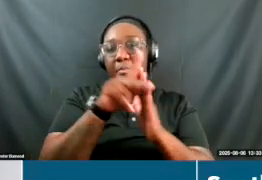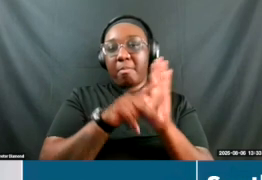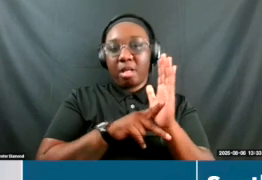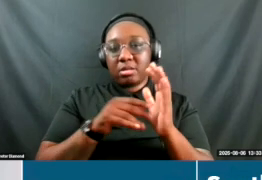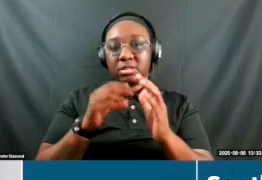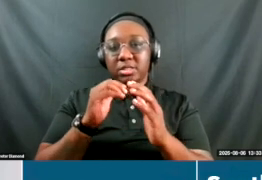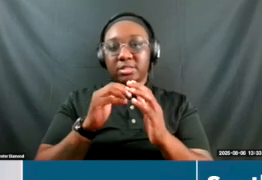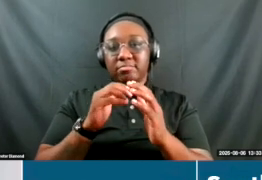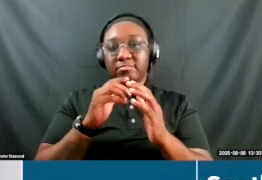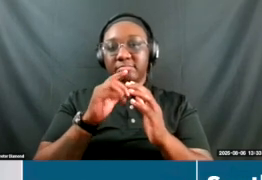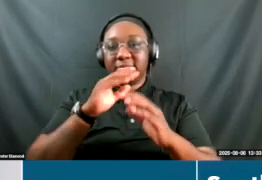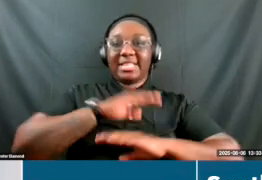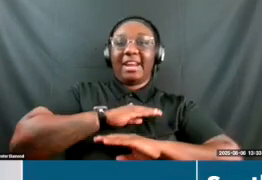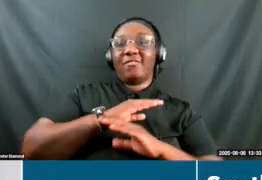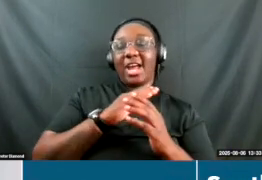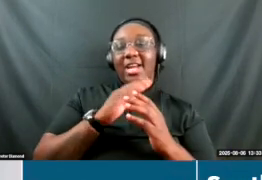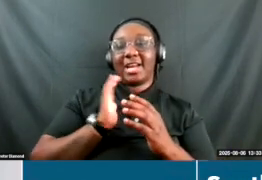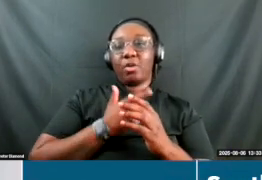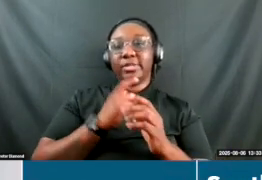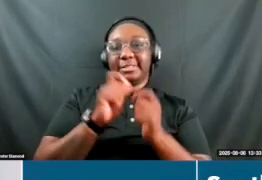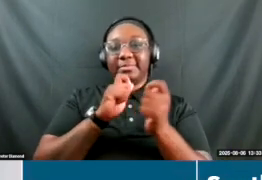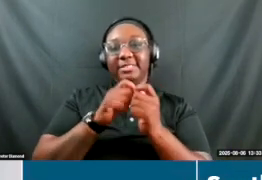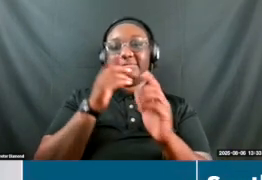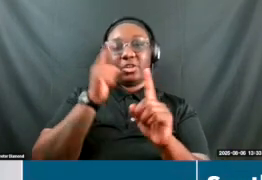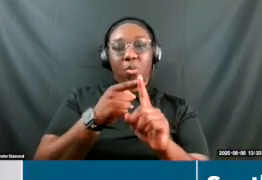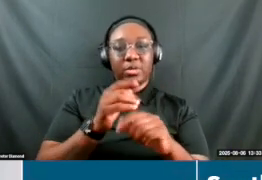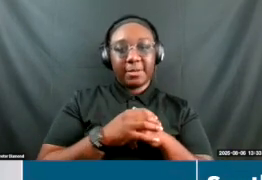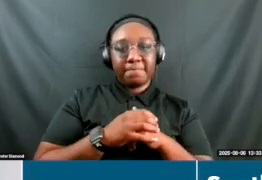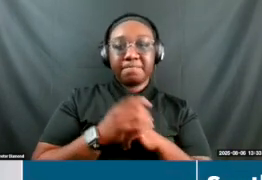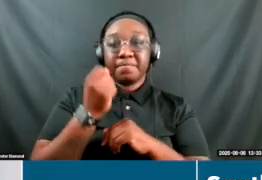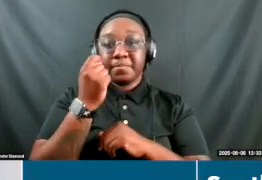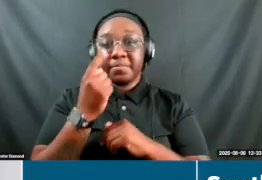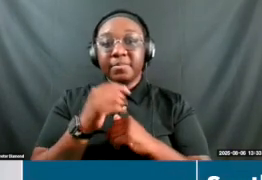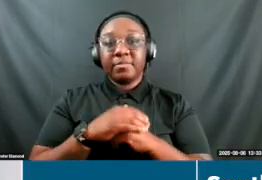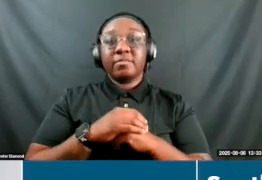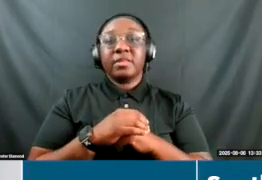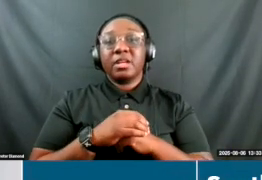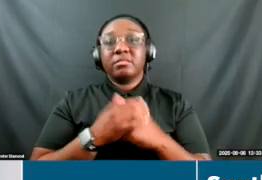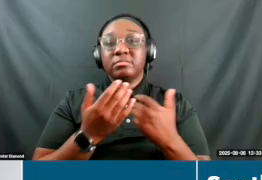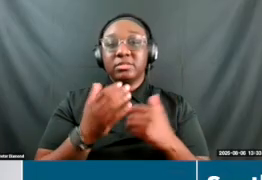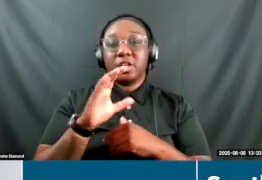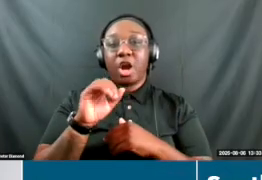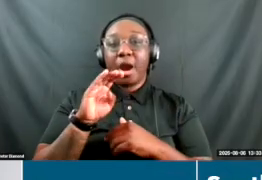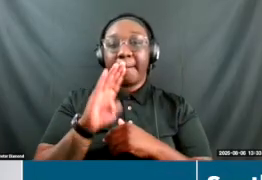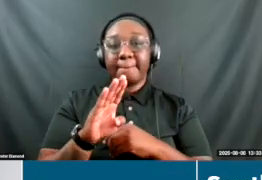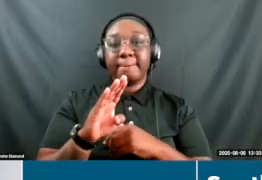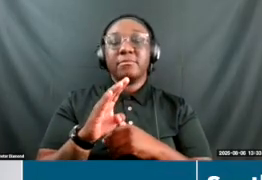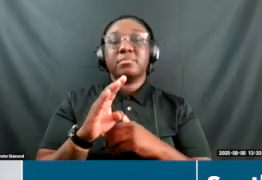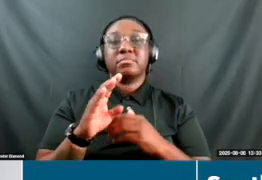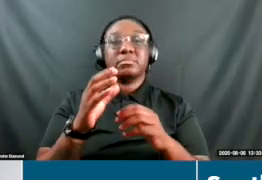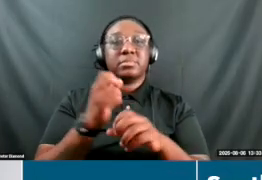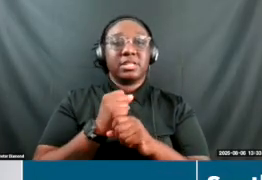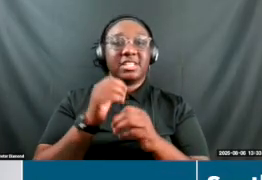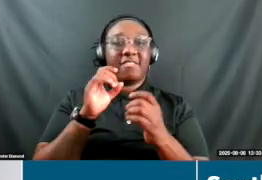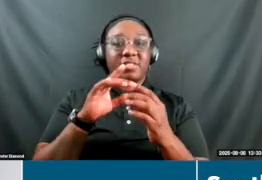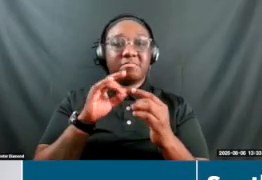Okay, next slide, thank you. CARB has received feedback in a prior workgroup that occurred on July 10th